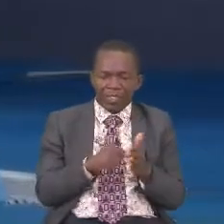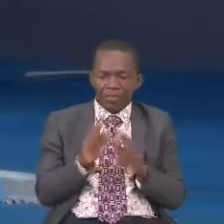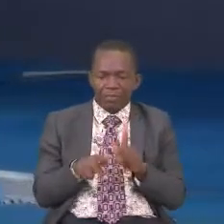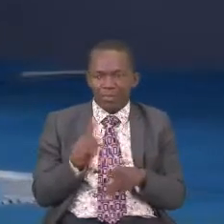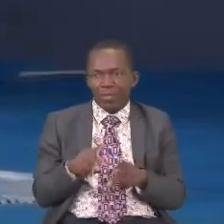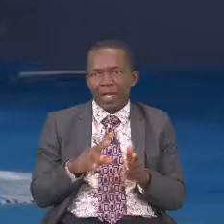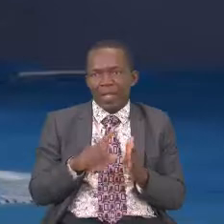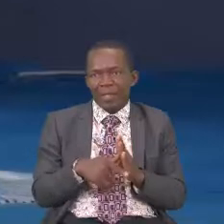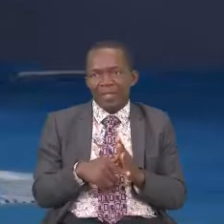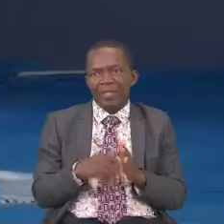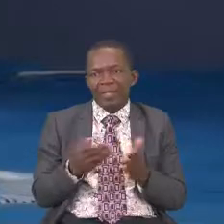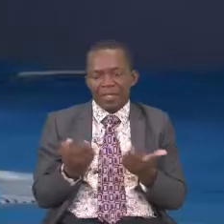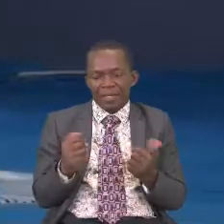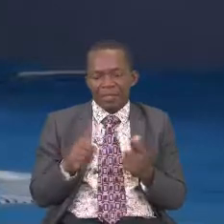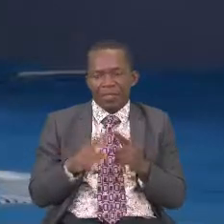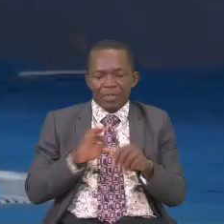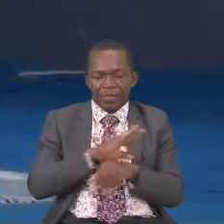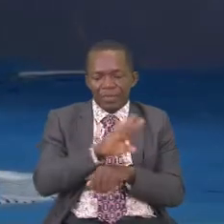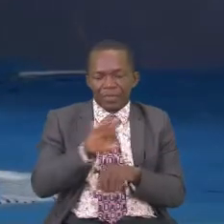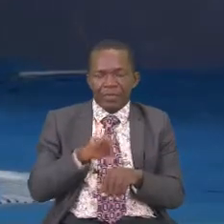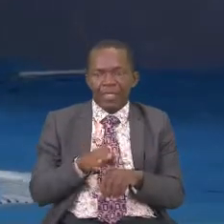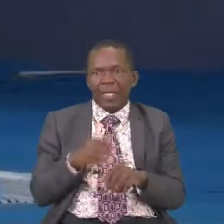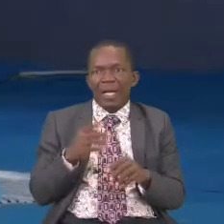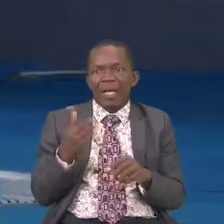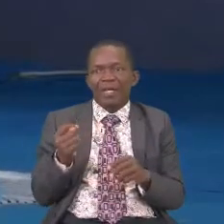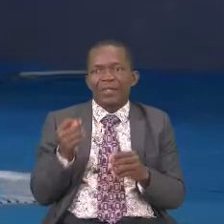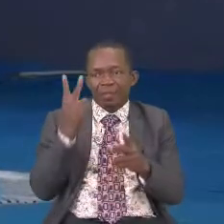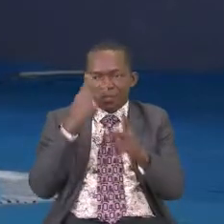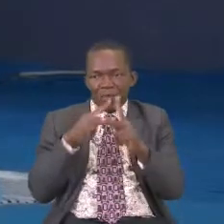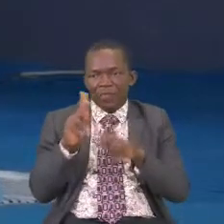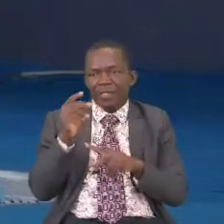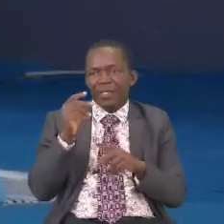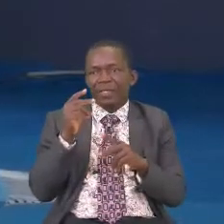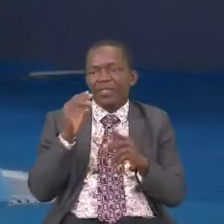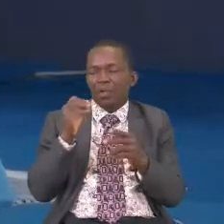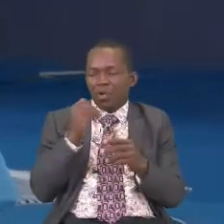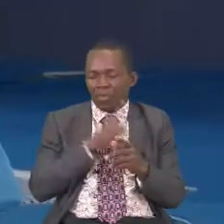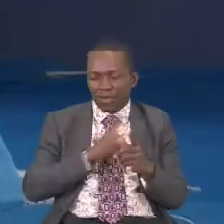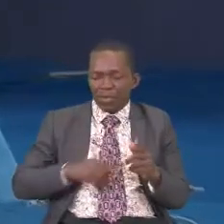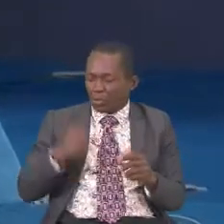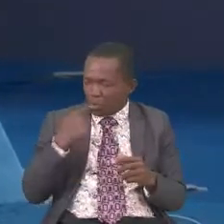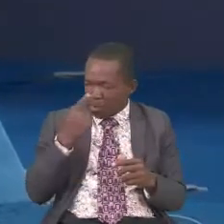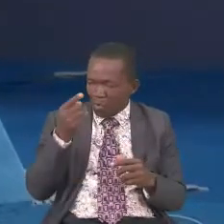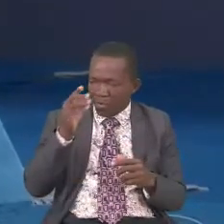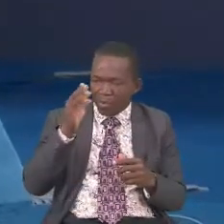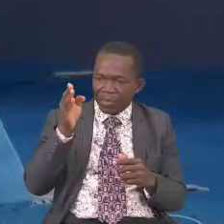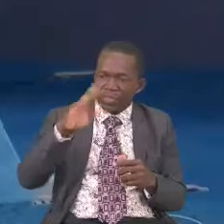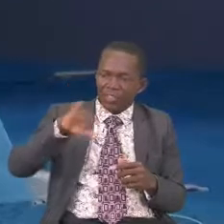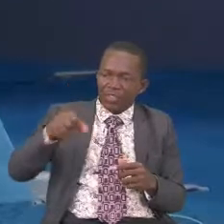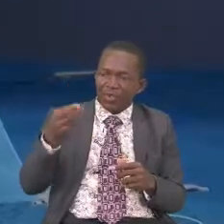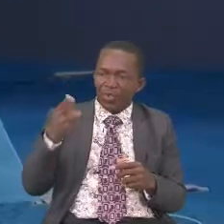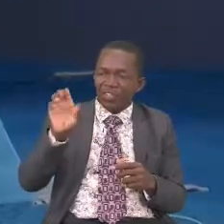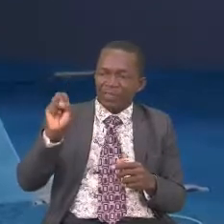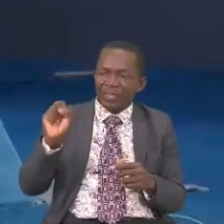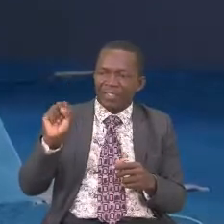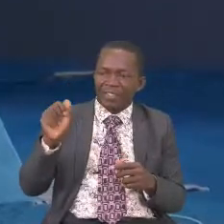he came to the field, and a prophet of the Lord said, "Believe his prophet, and believe in the Lord your God, and you will